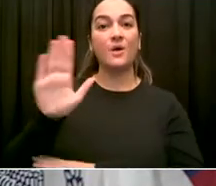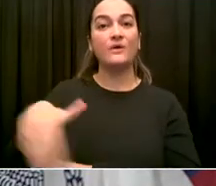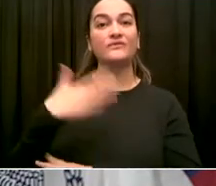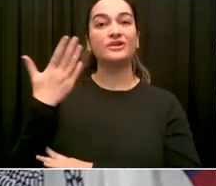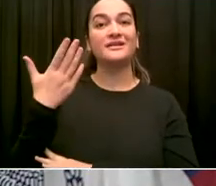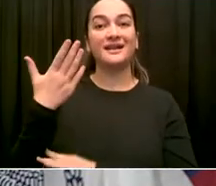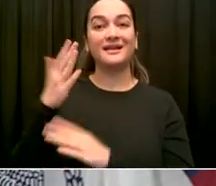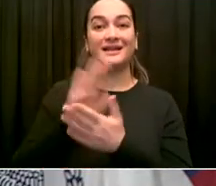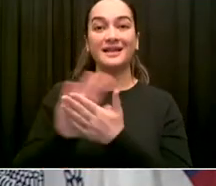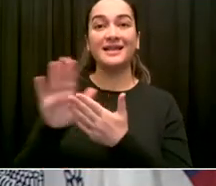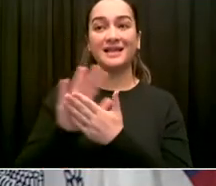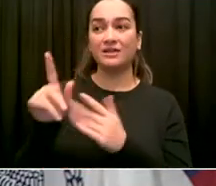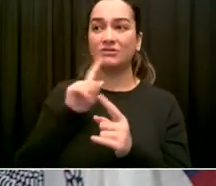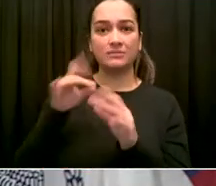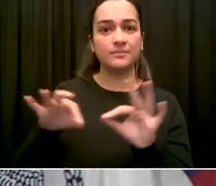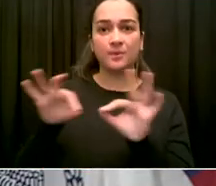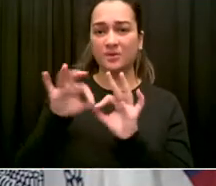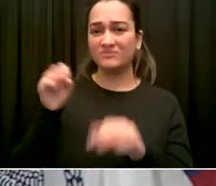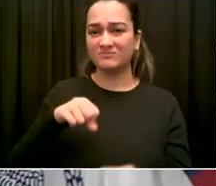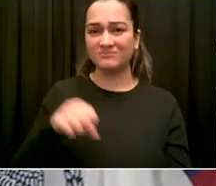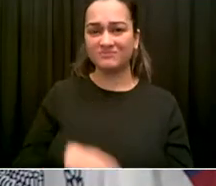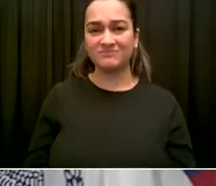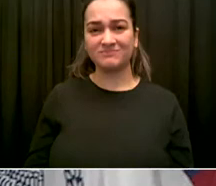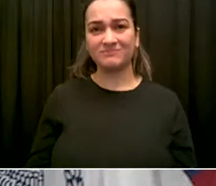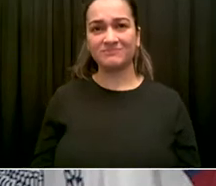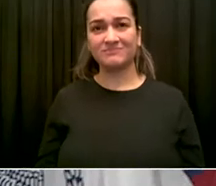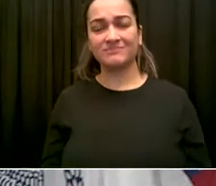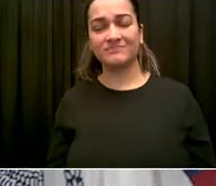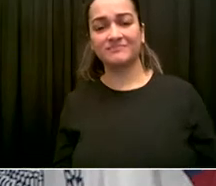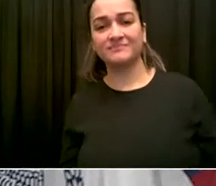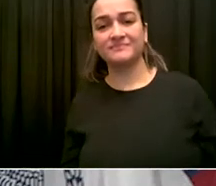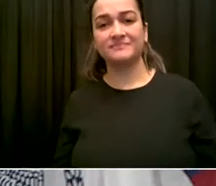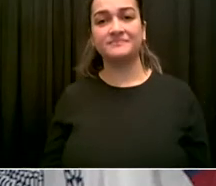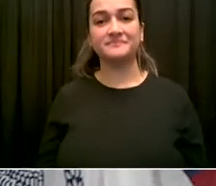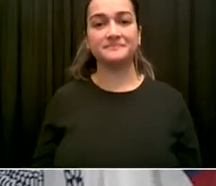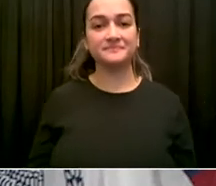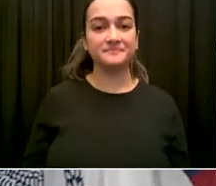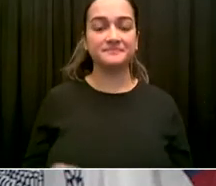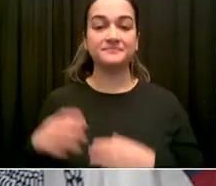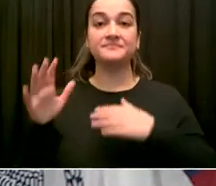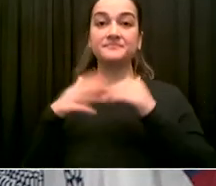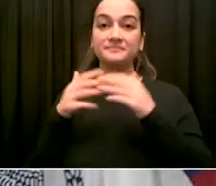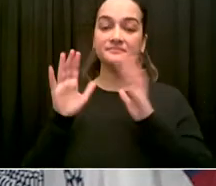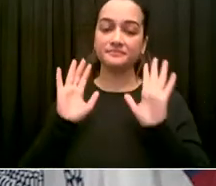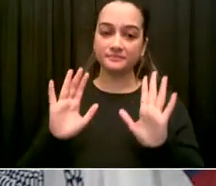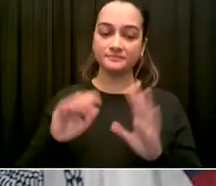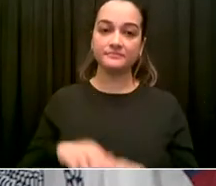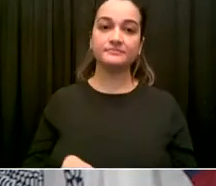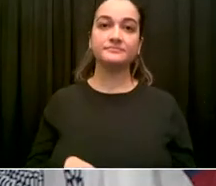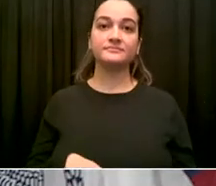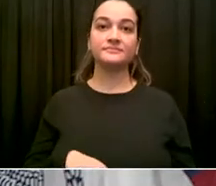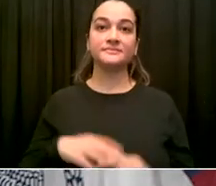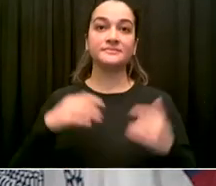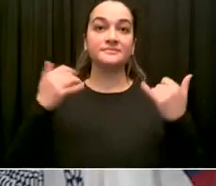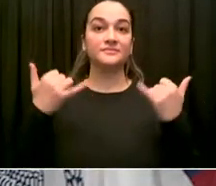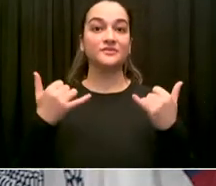up, you know, a time to focus on renewal, a time to focus on